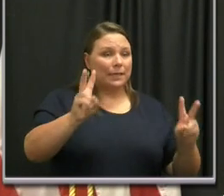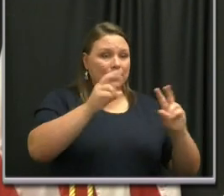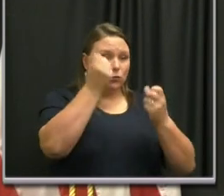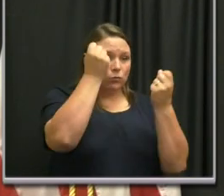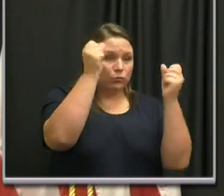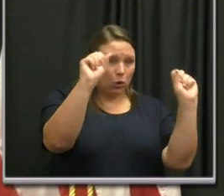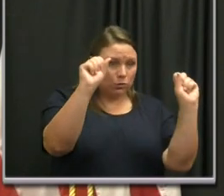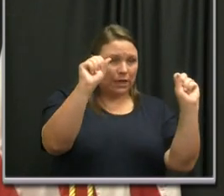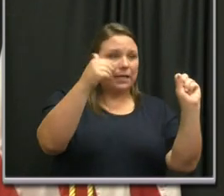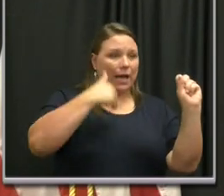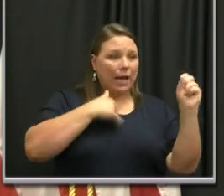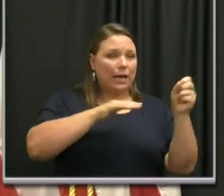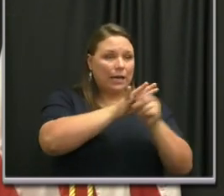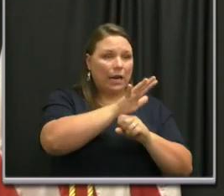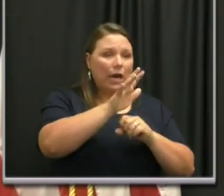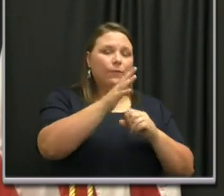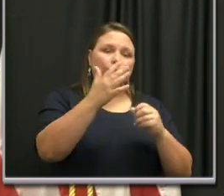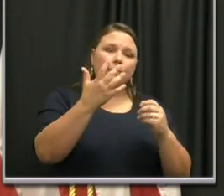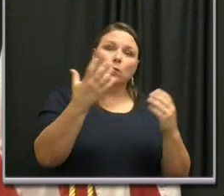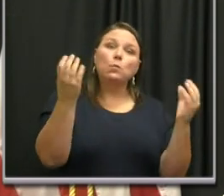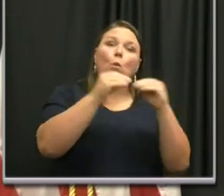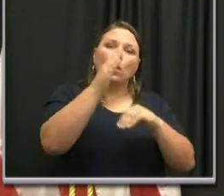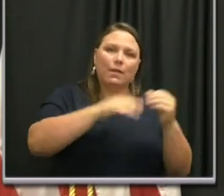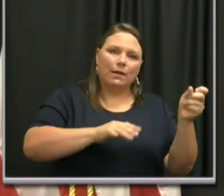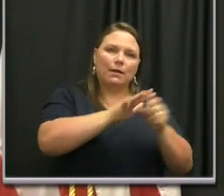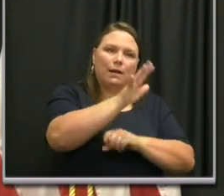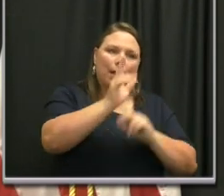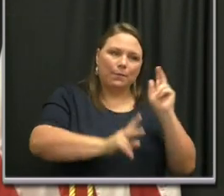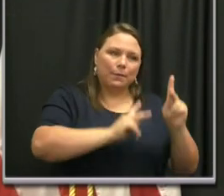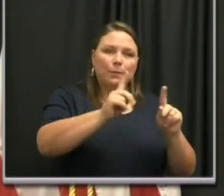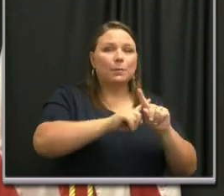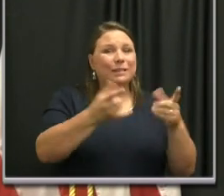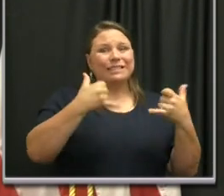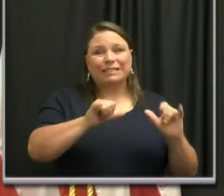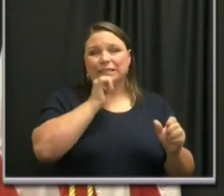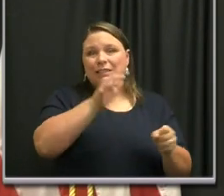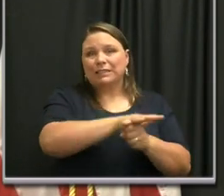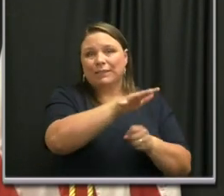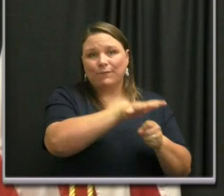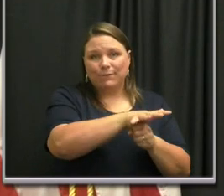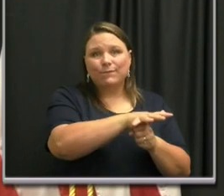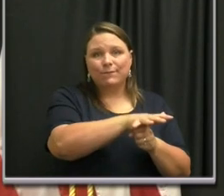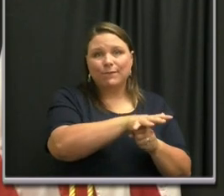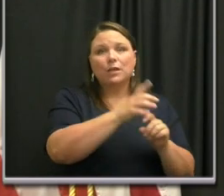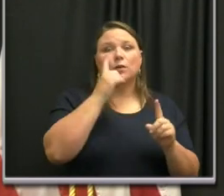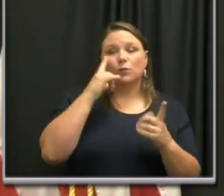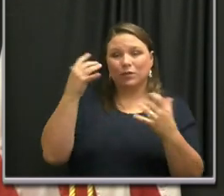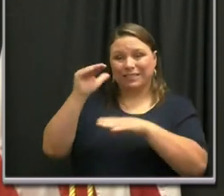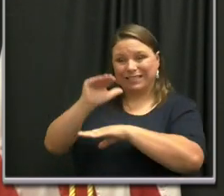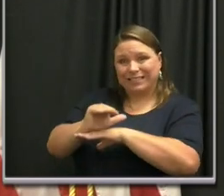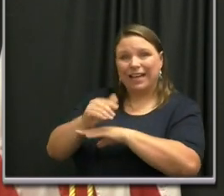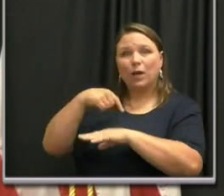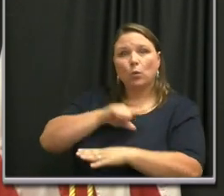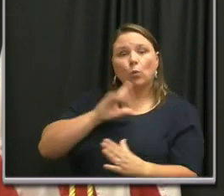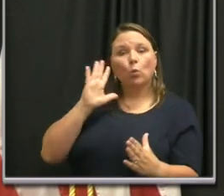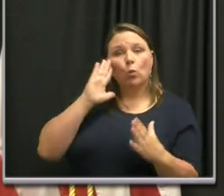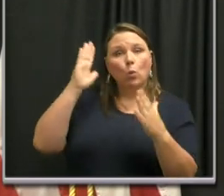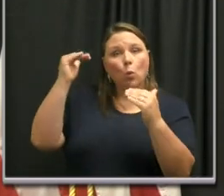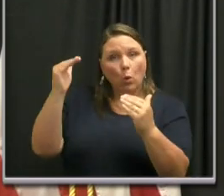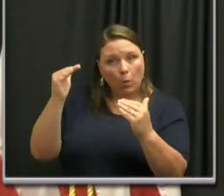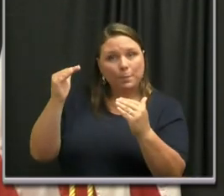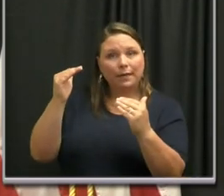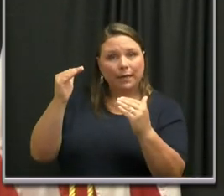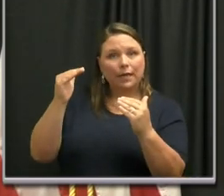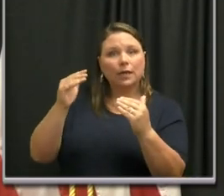up accordingly. Actually, we overstaffed, but that was not enough. So for tonight, we are hoping for a